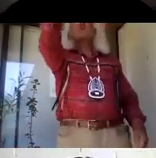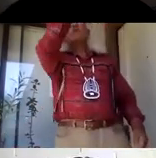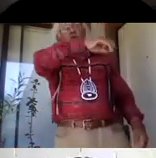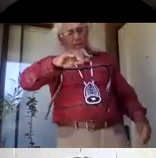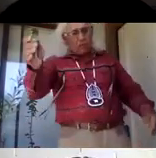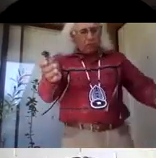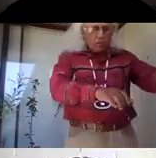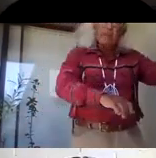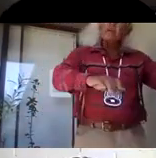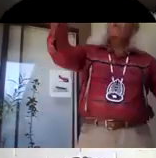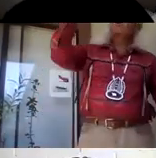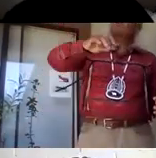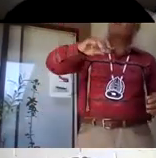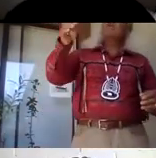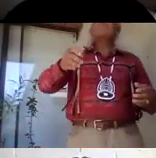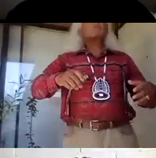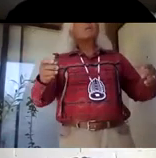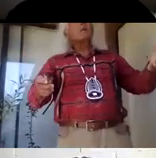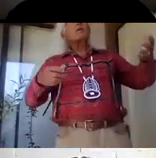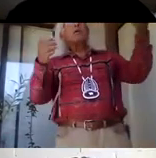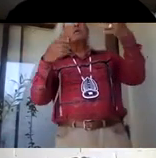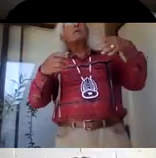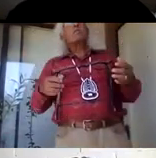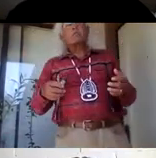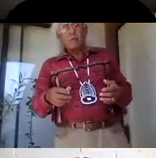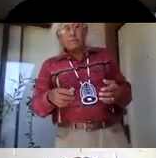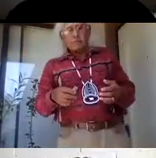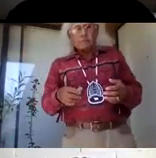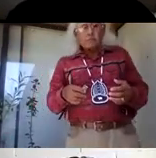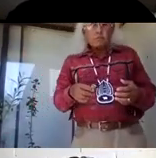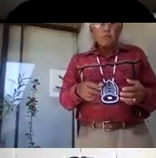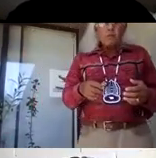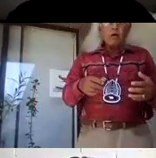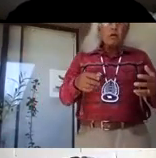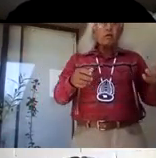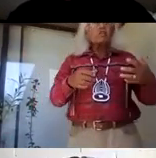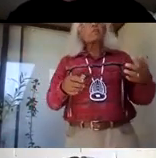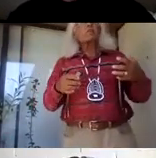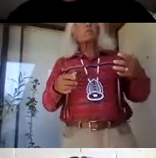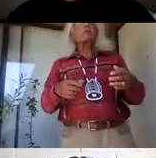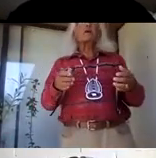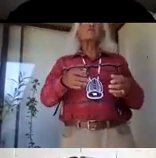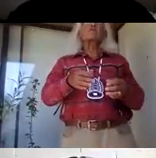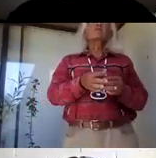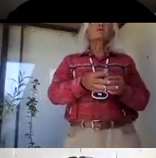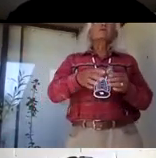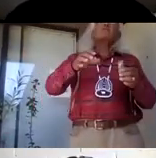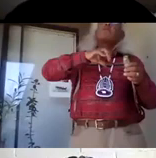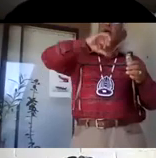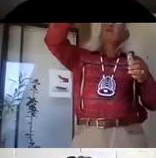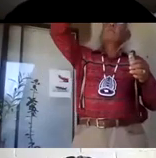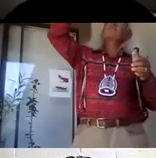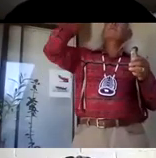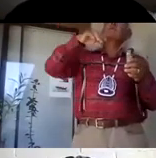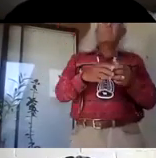The smoke from the sage is going to take our prayers today, call in all our good spirits and good thoughts, and take